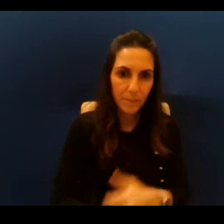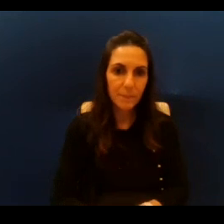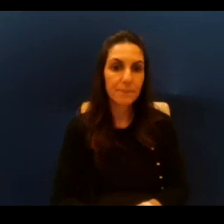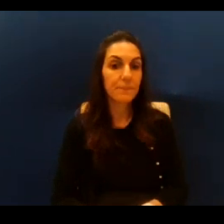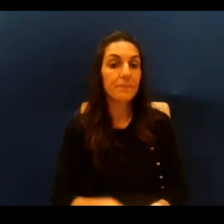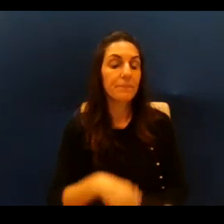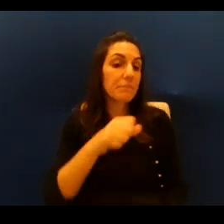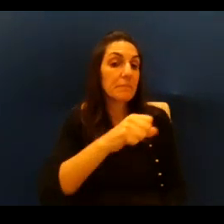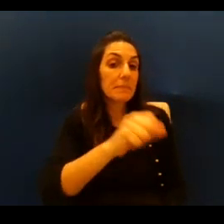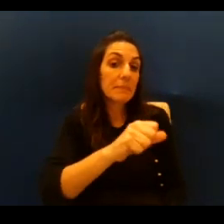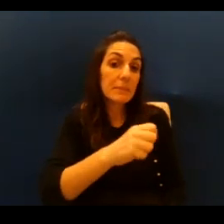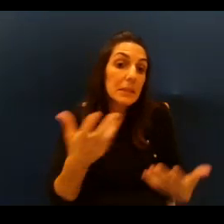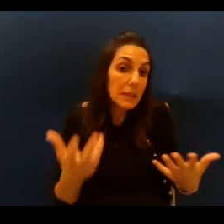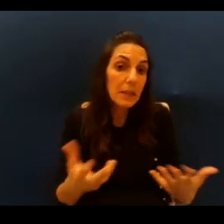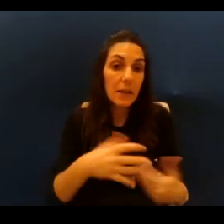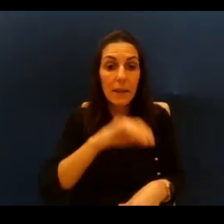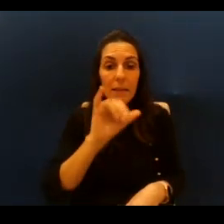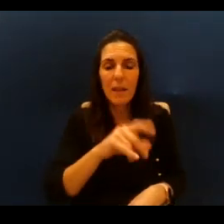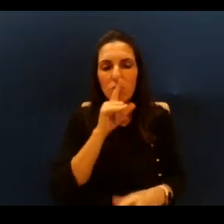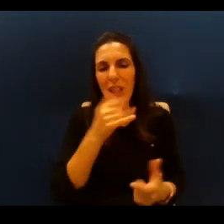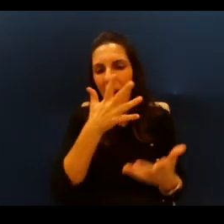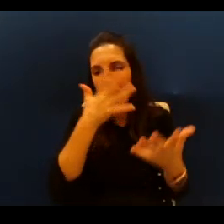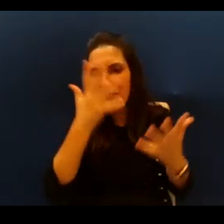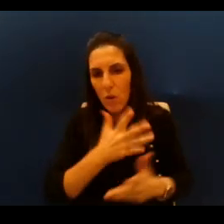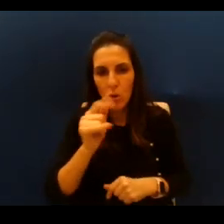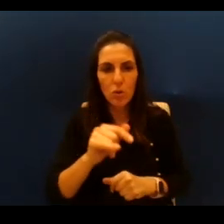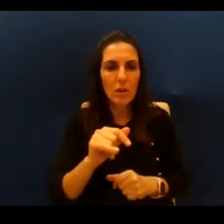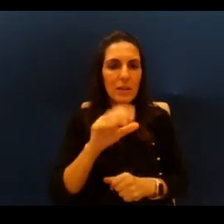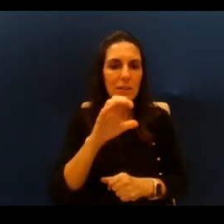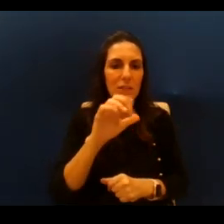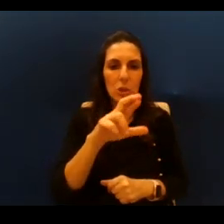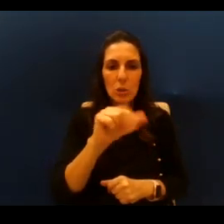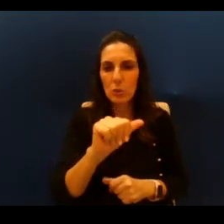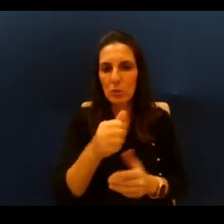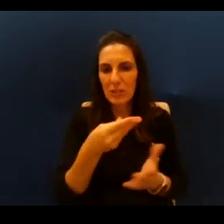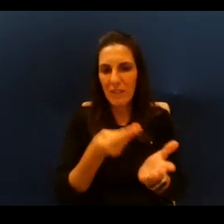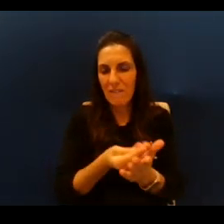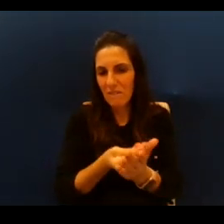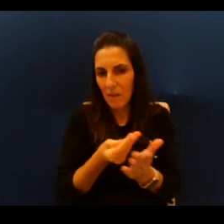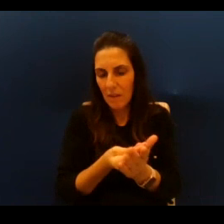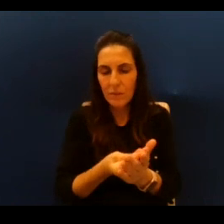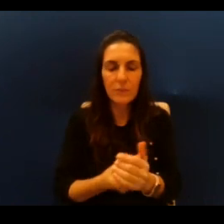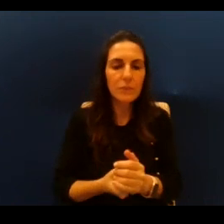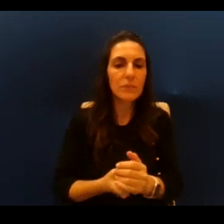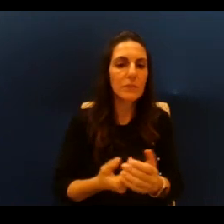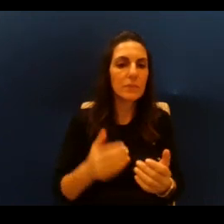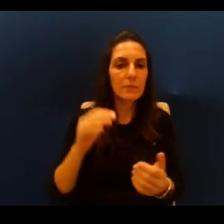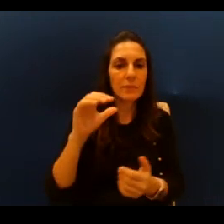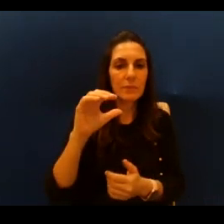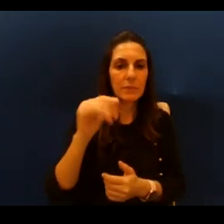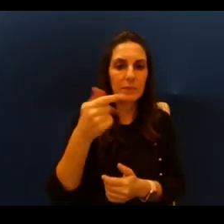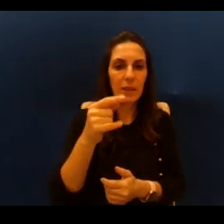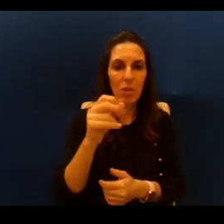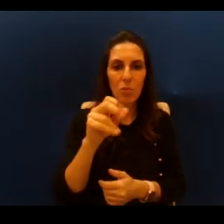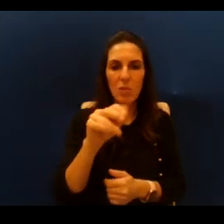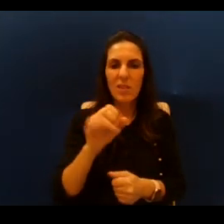Yes, and this would be, unfortunately, CRA funds, I can have Catherine talk about more,